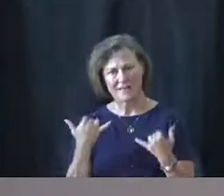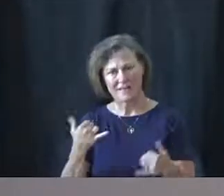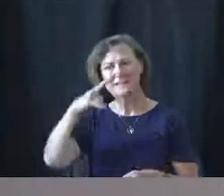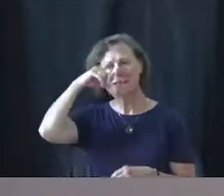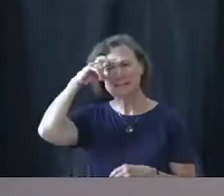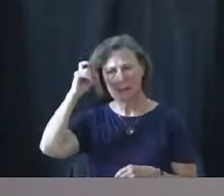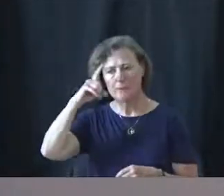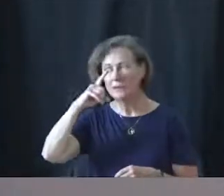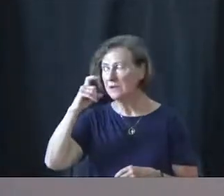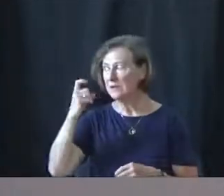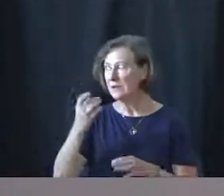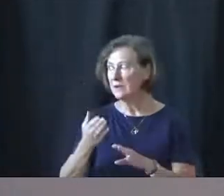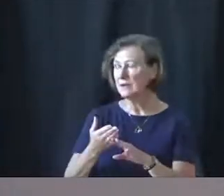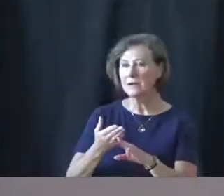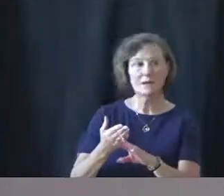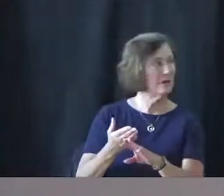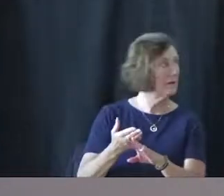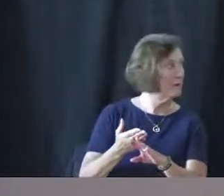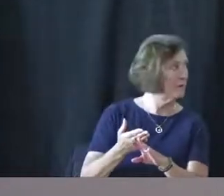before my mom's passing.